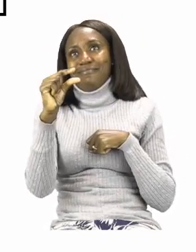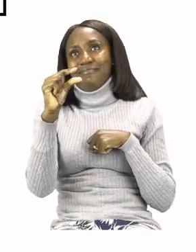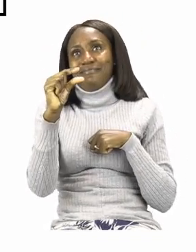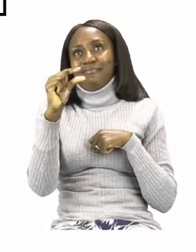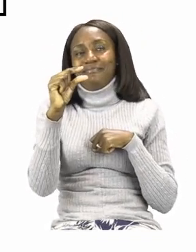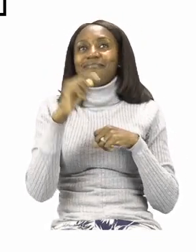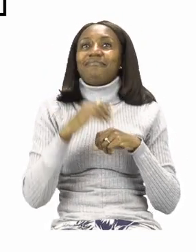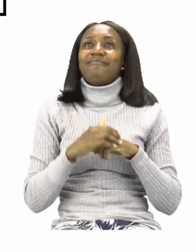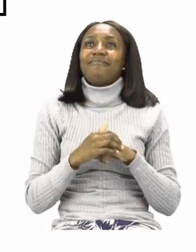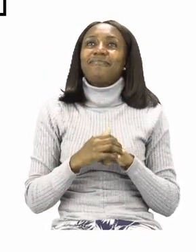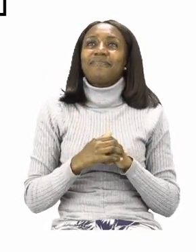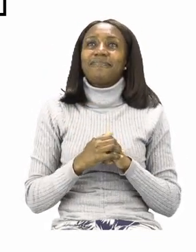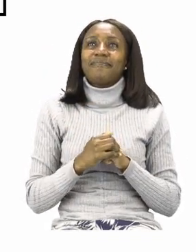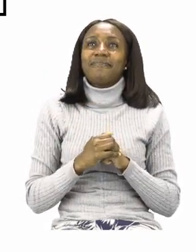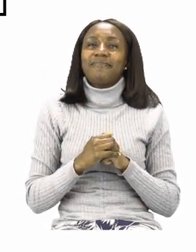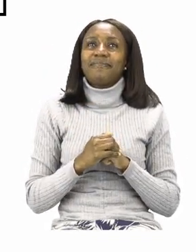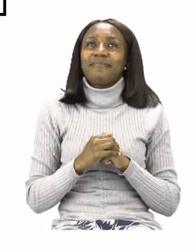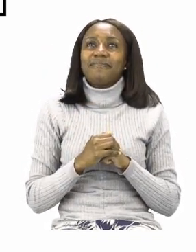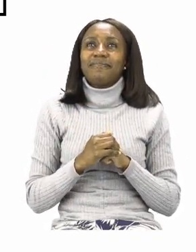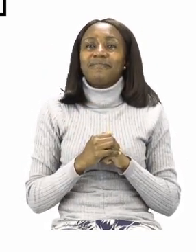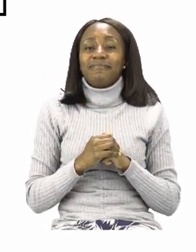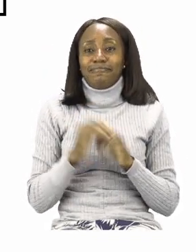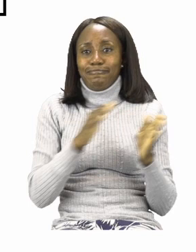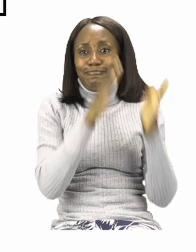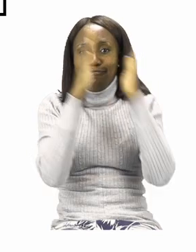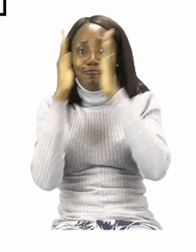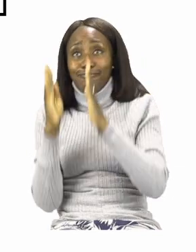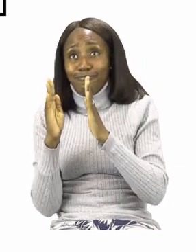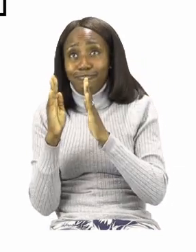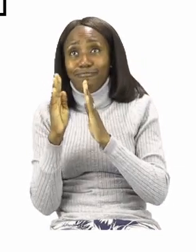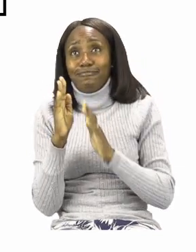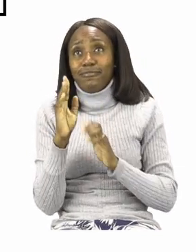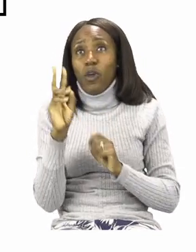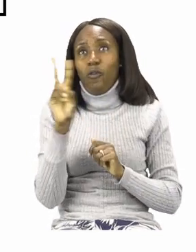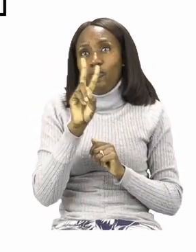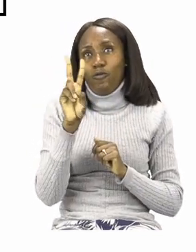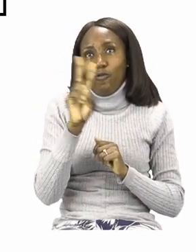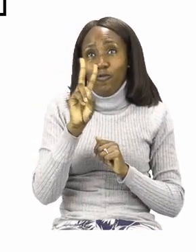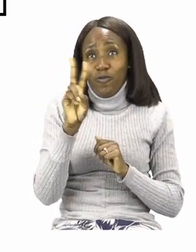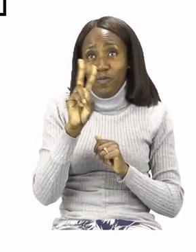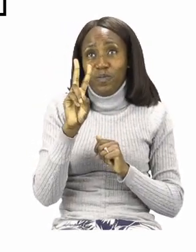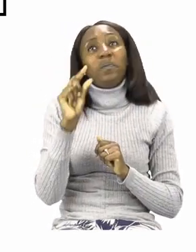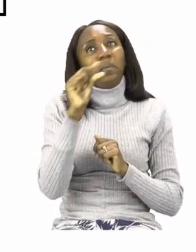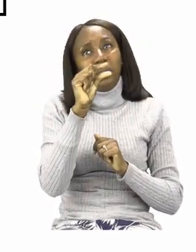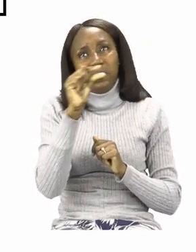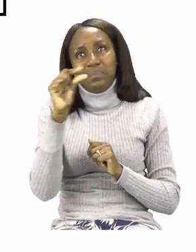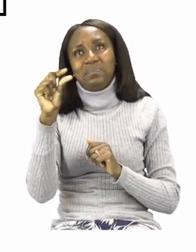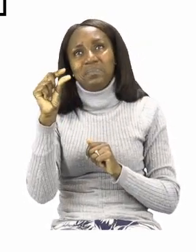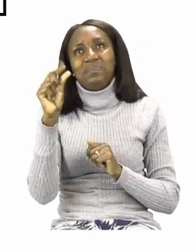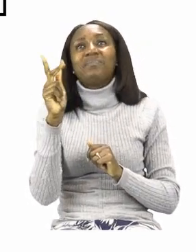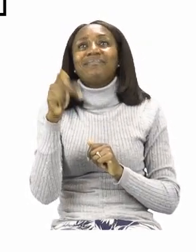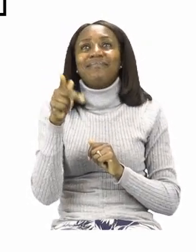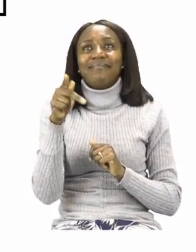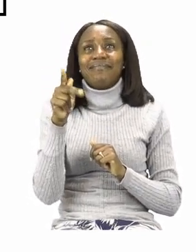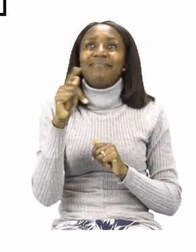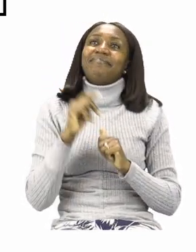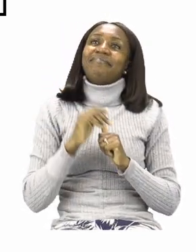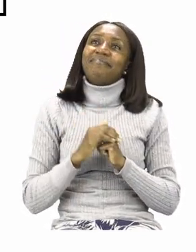them. On the next part of the page, you will find your